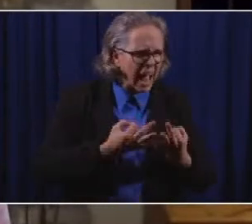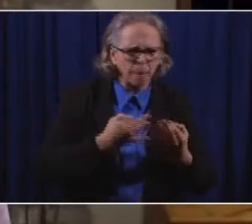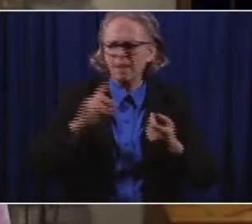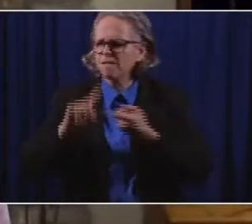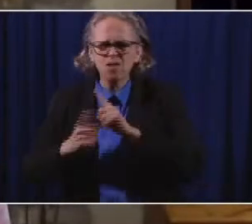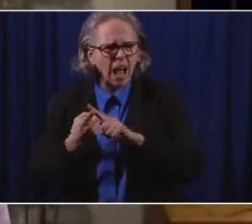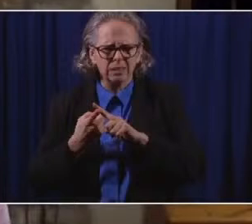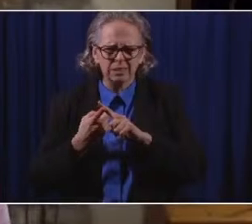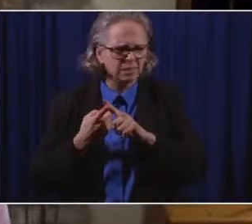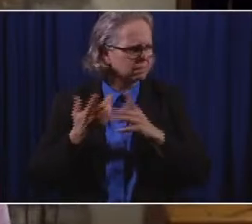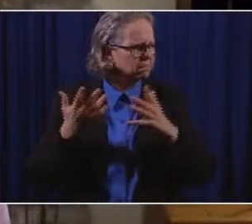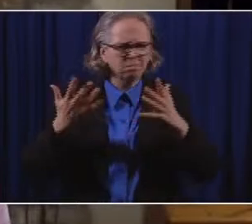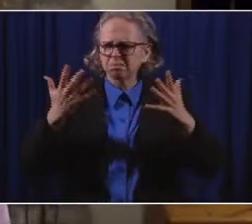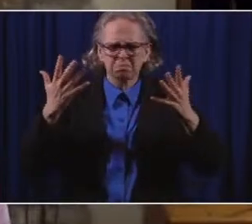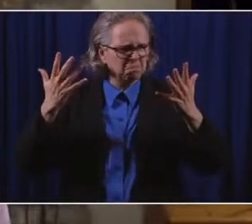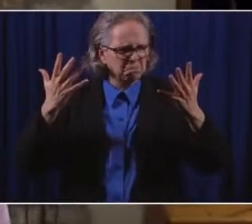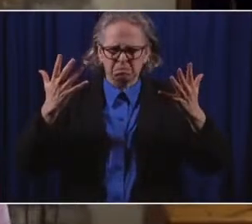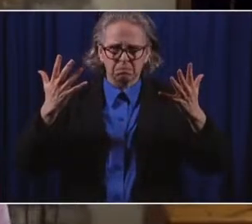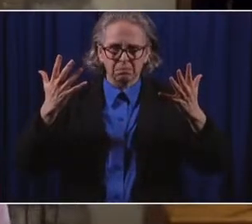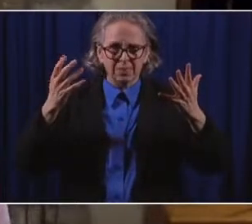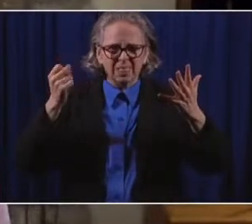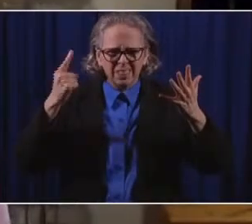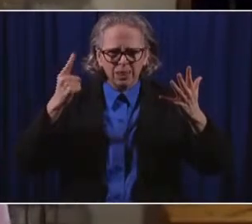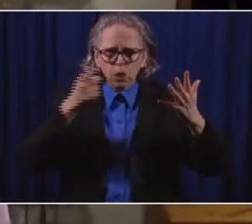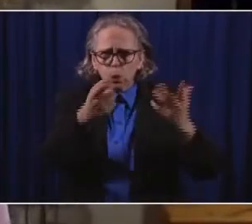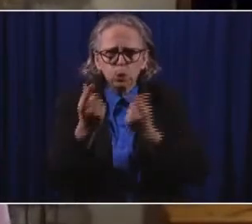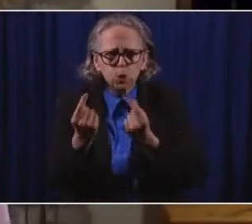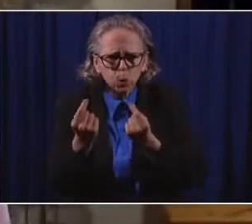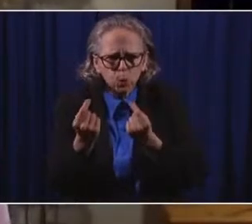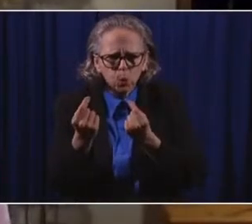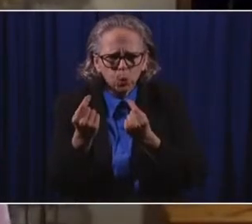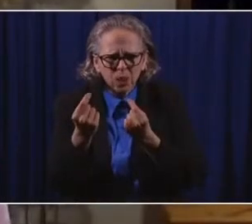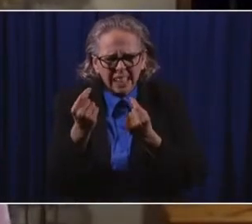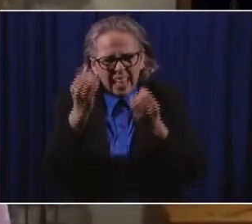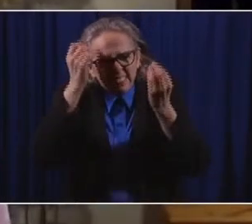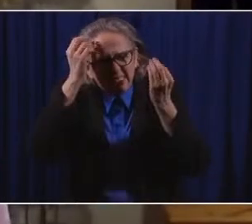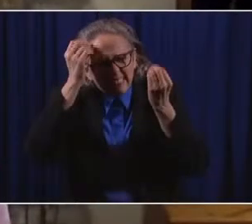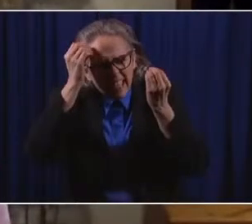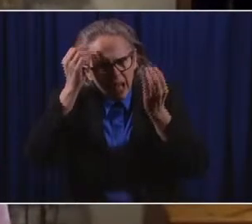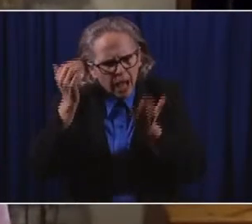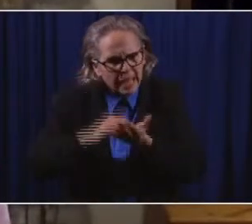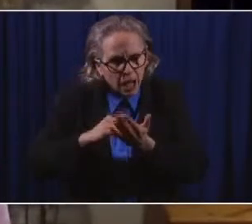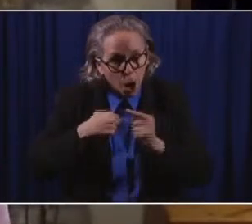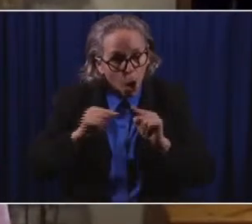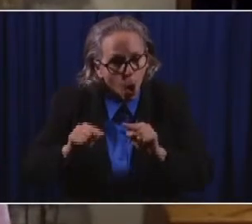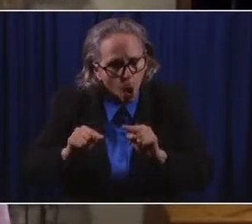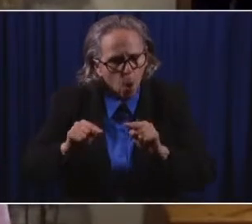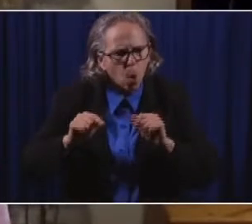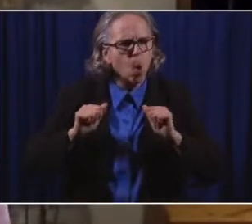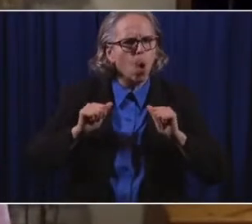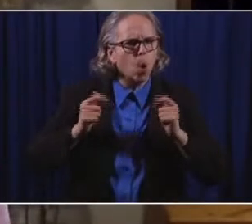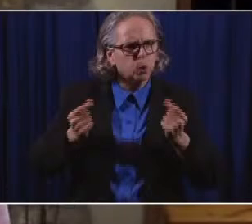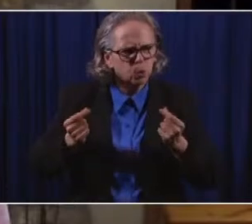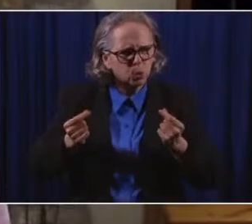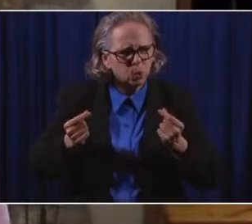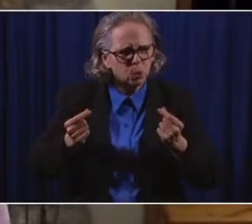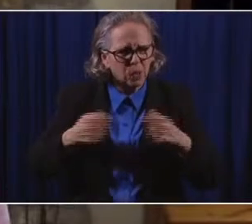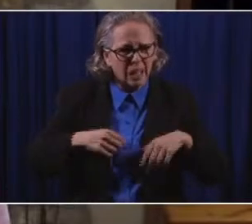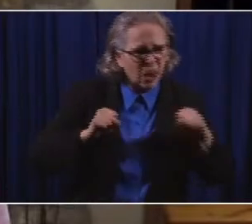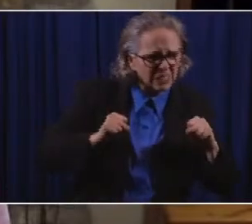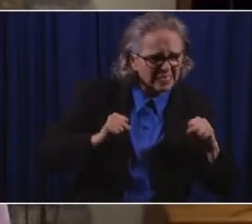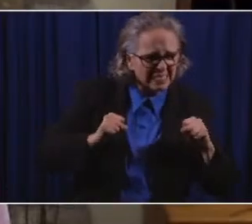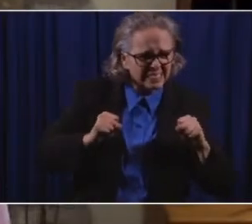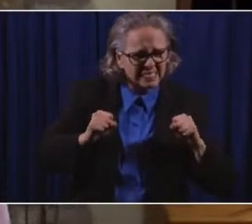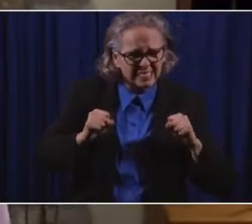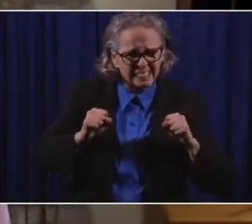your household. 2, think about canceling events. Certainly don't go